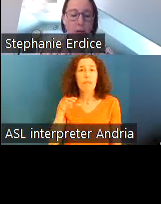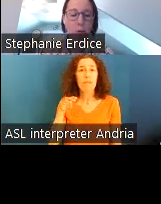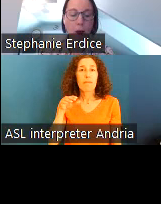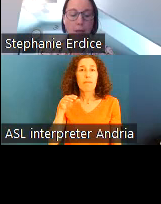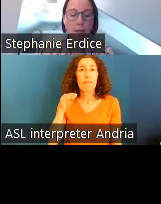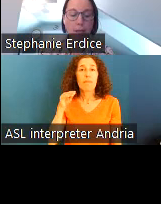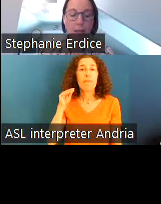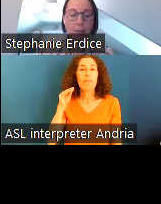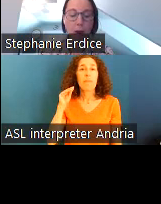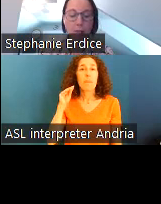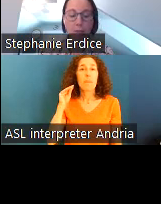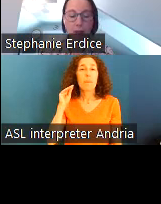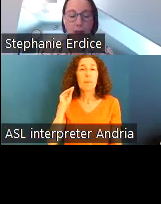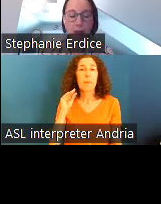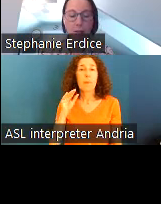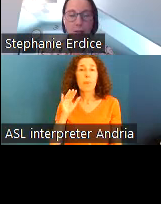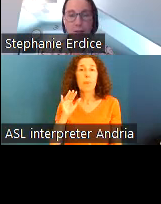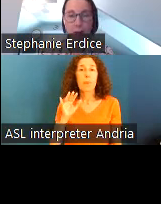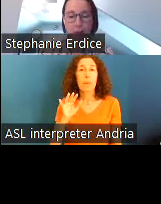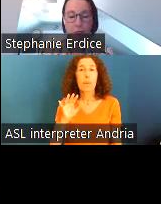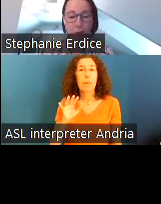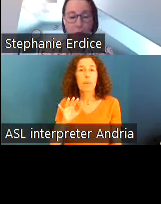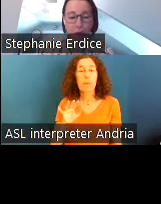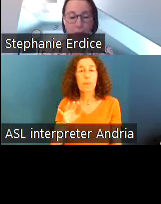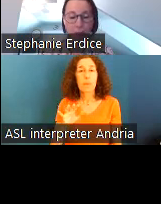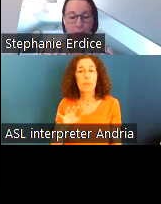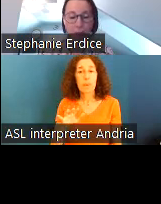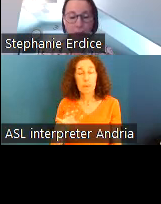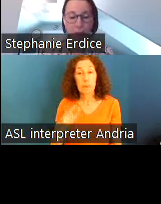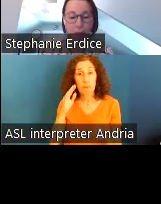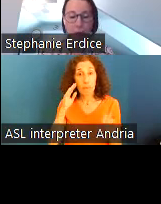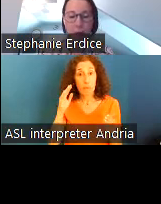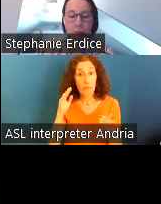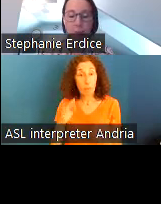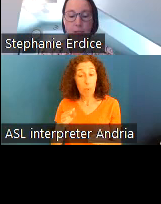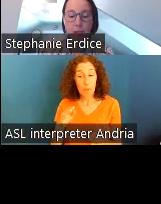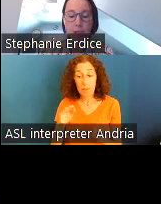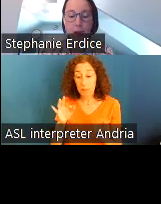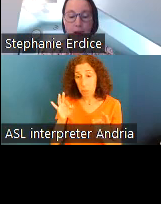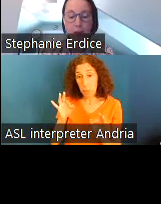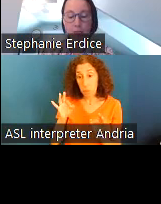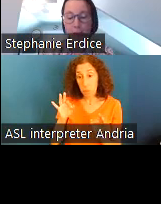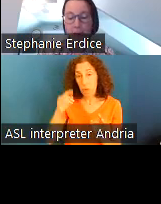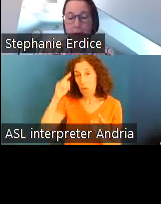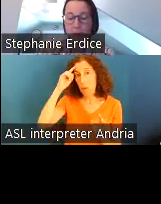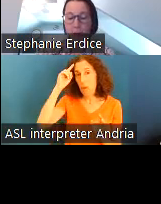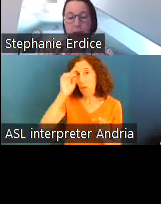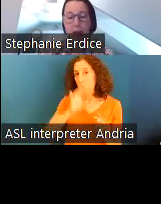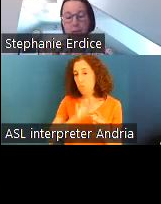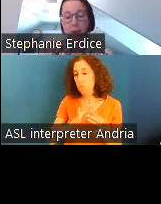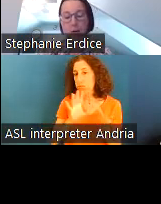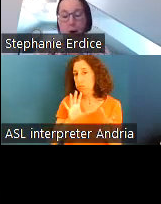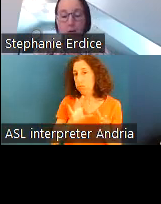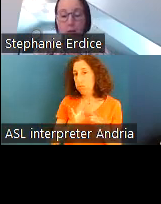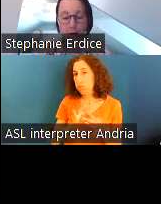We'll take one deep breath together to the count of 4. So to begin, I invite everyone